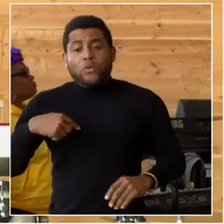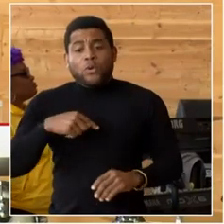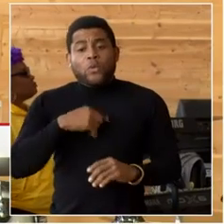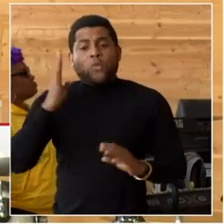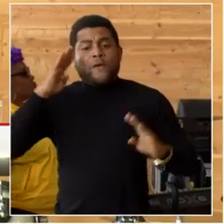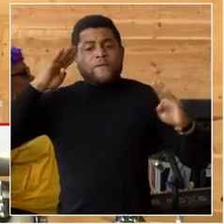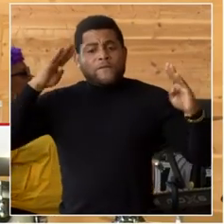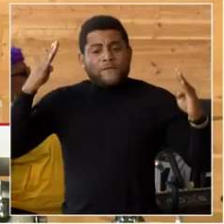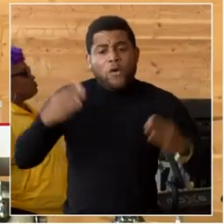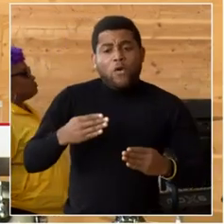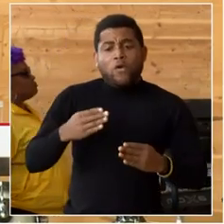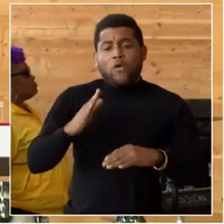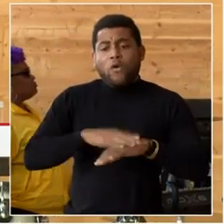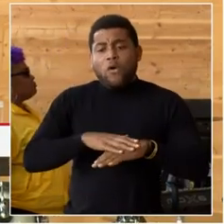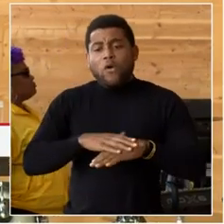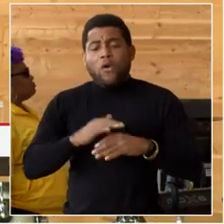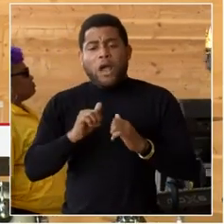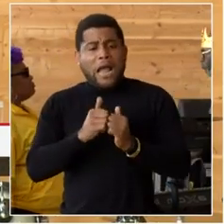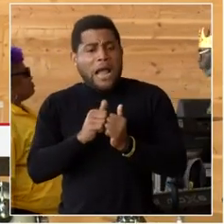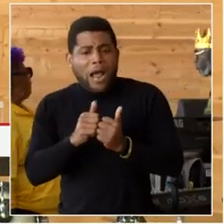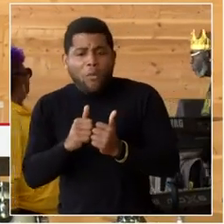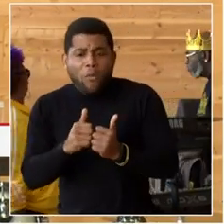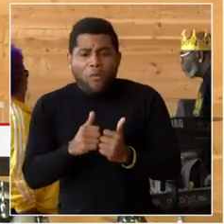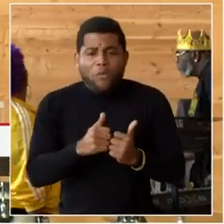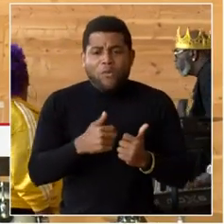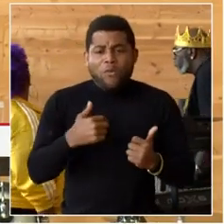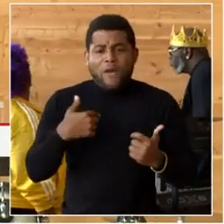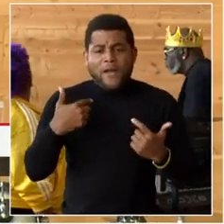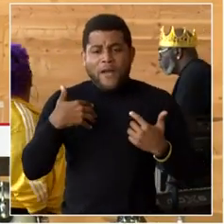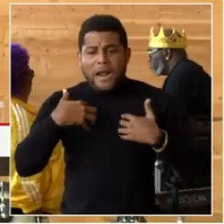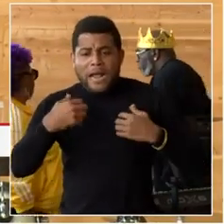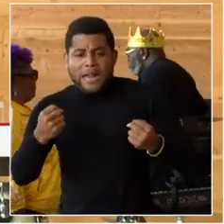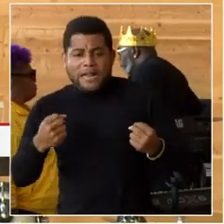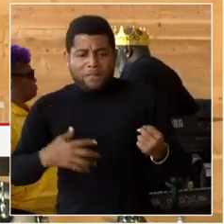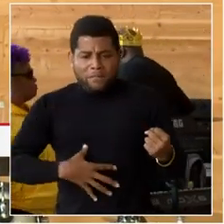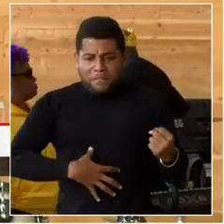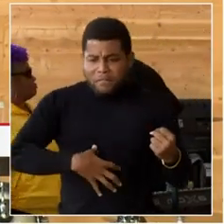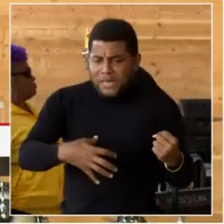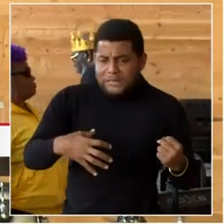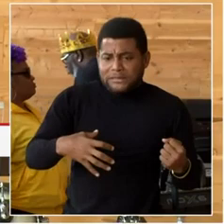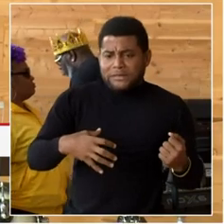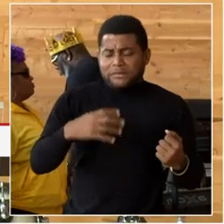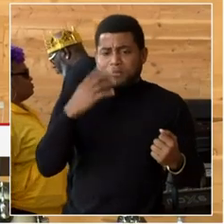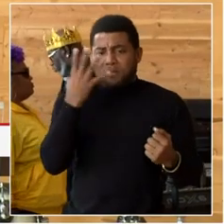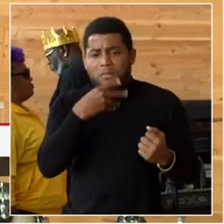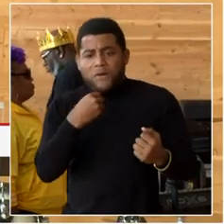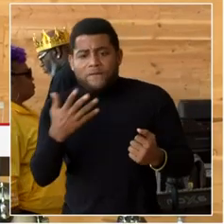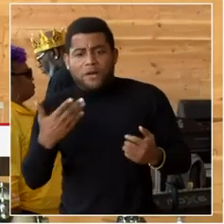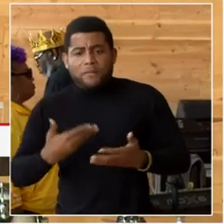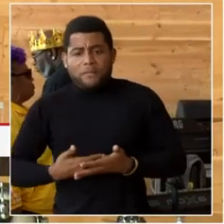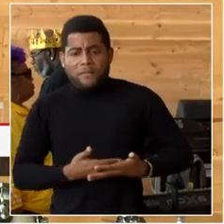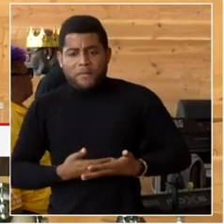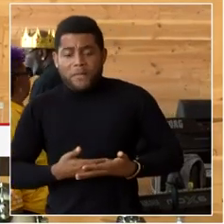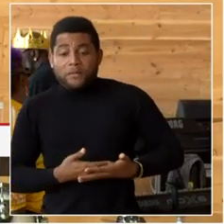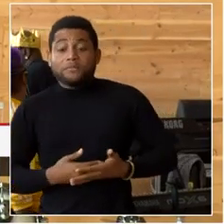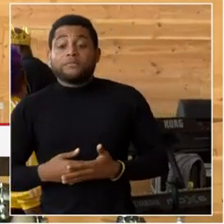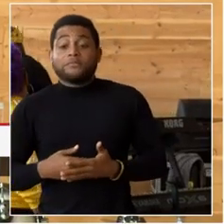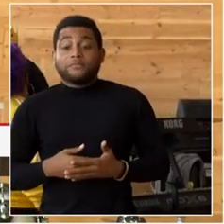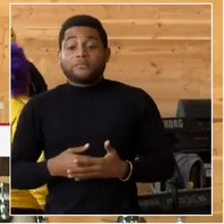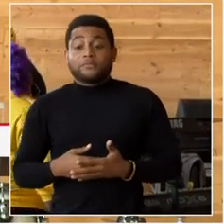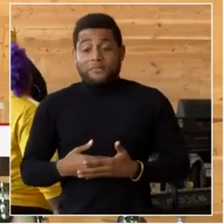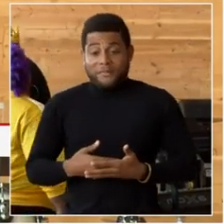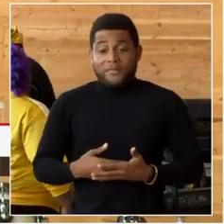on how we can have healthy pregnancies and beautiful bouncing children, which